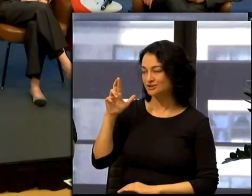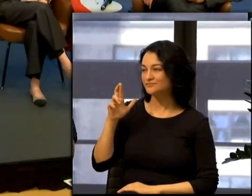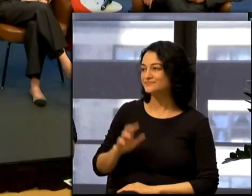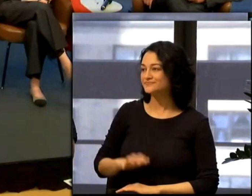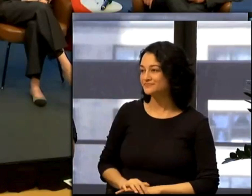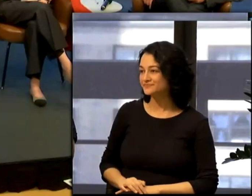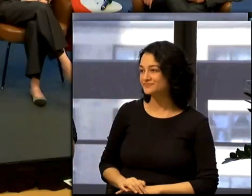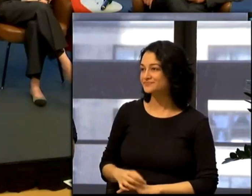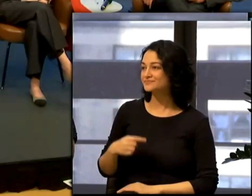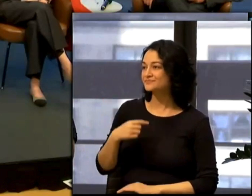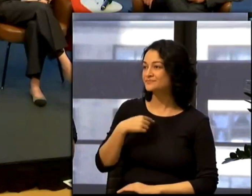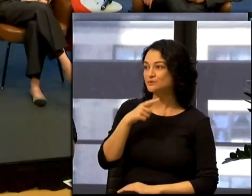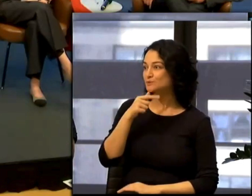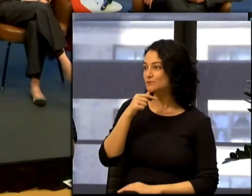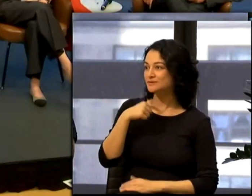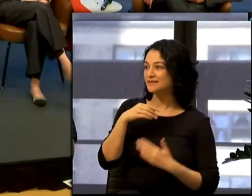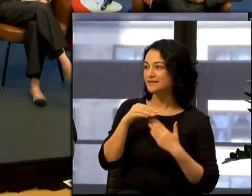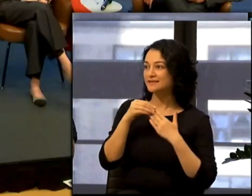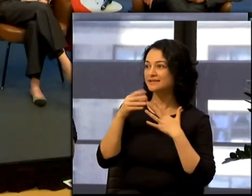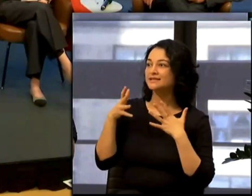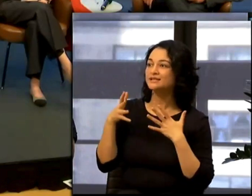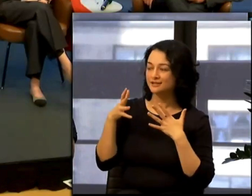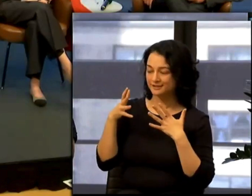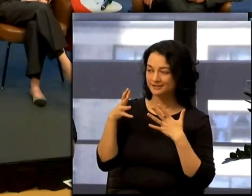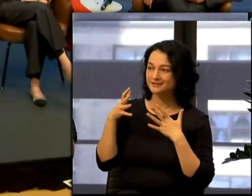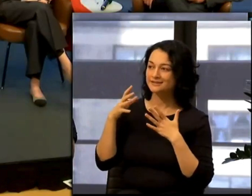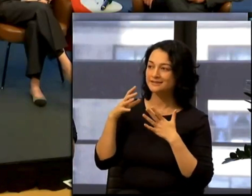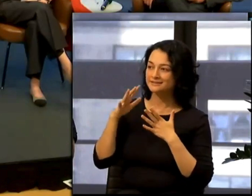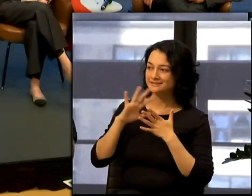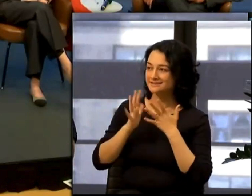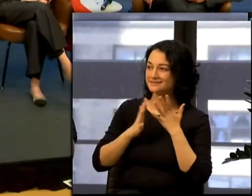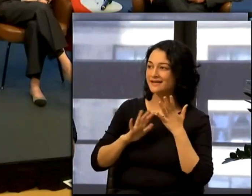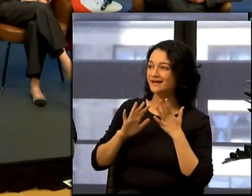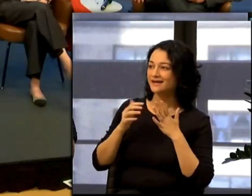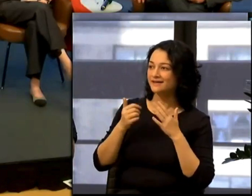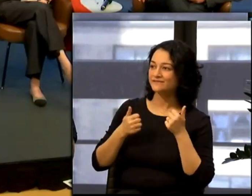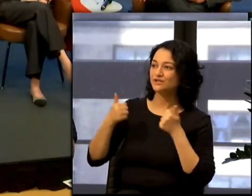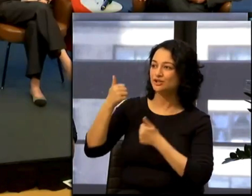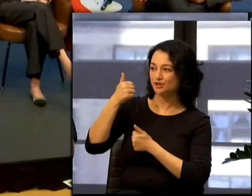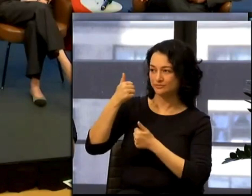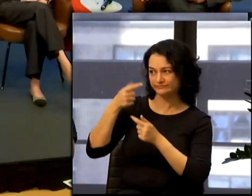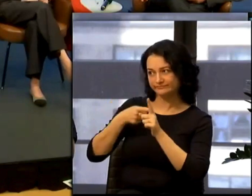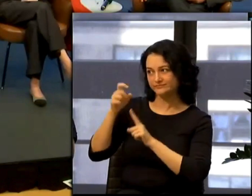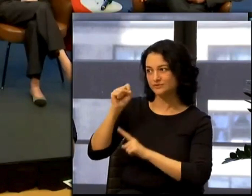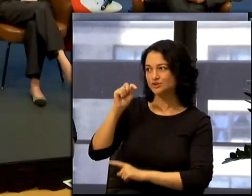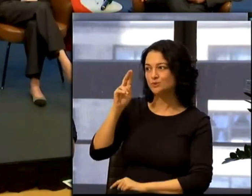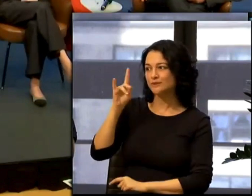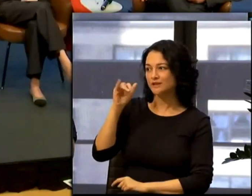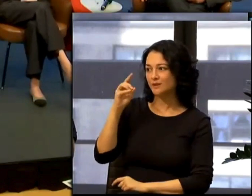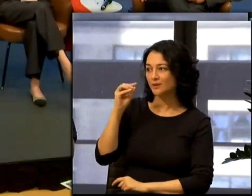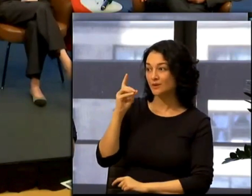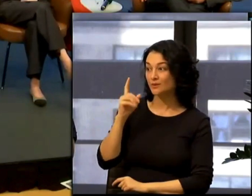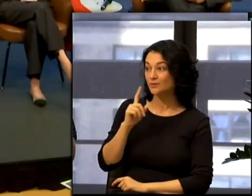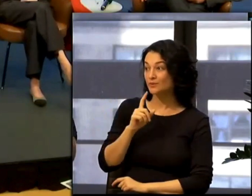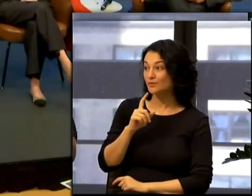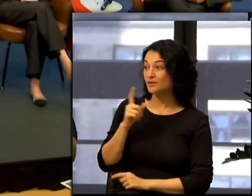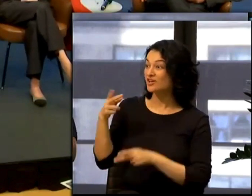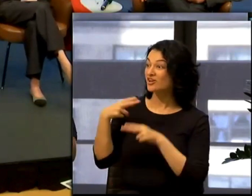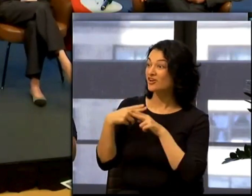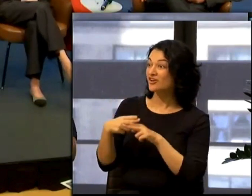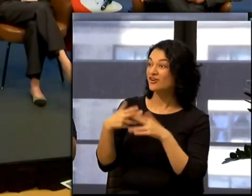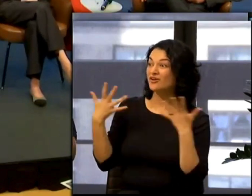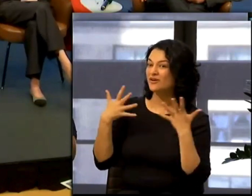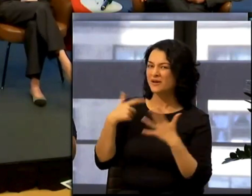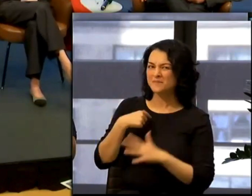called Greater Good Studio. We like to call ourselves pissed off optimists. We are focused on people-centered